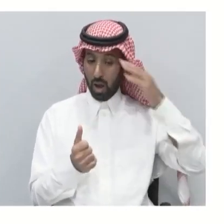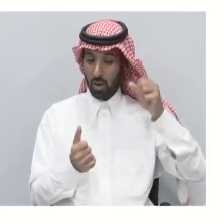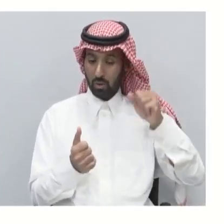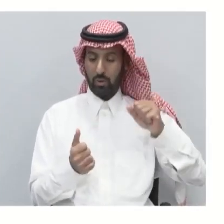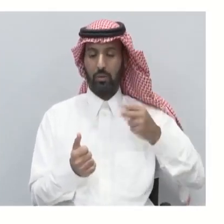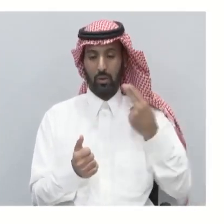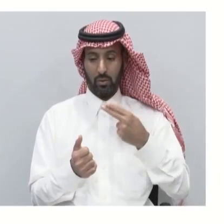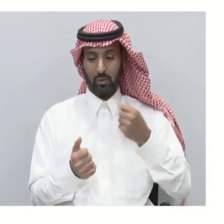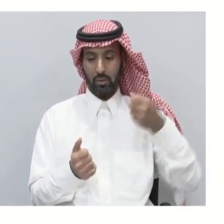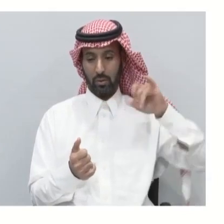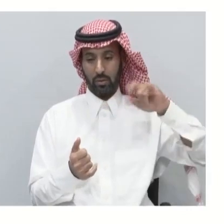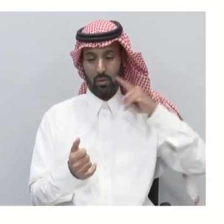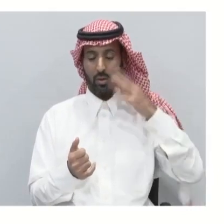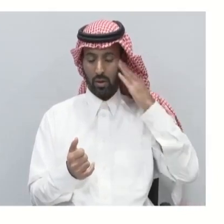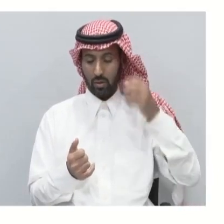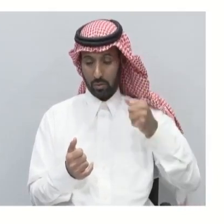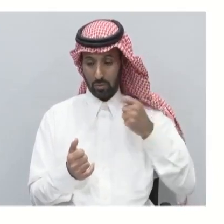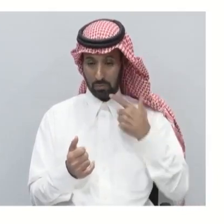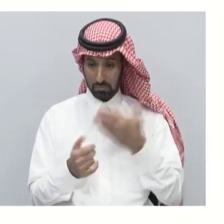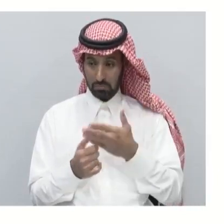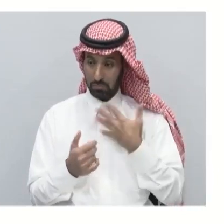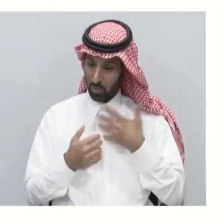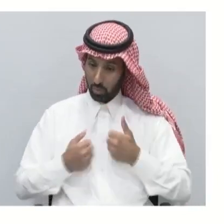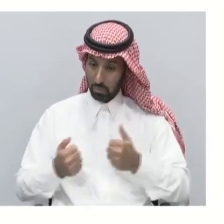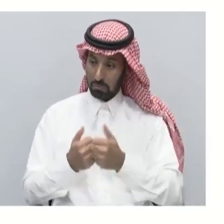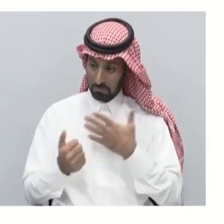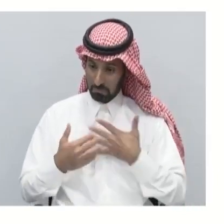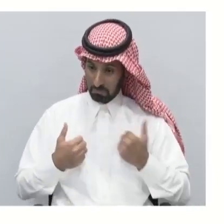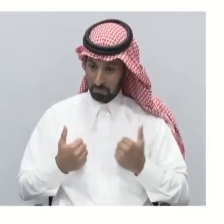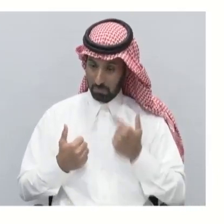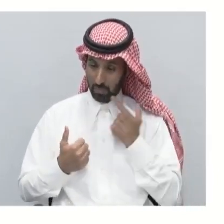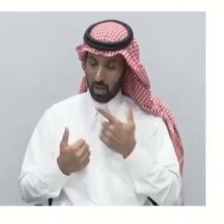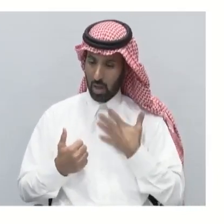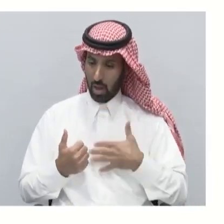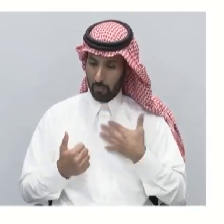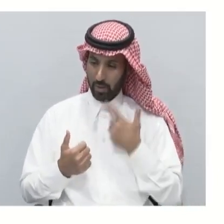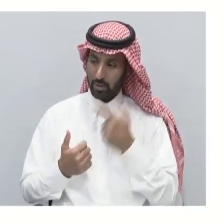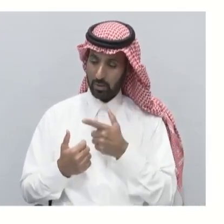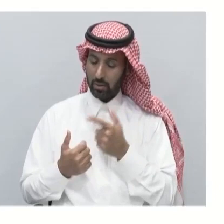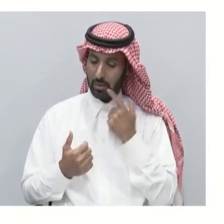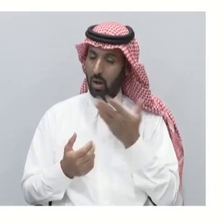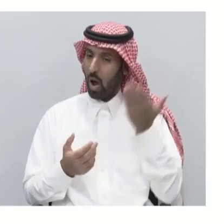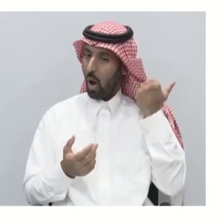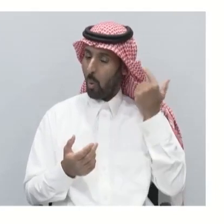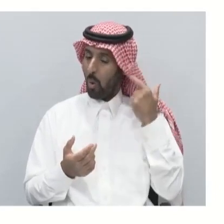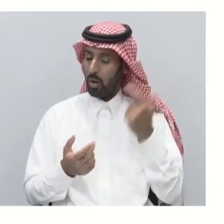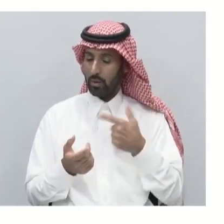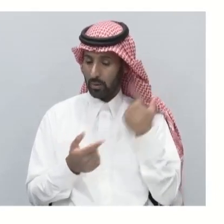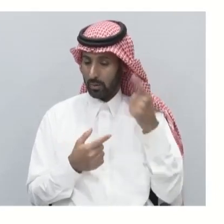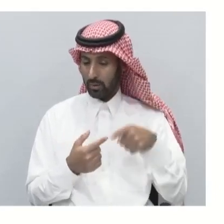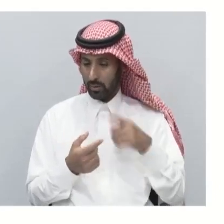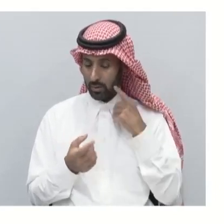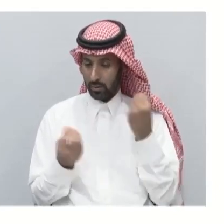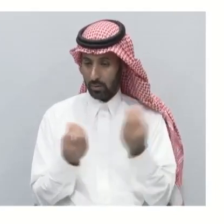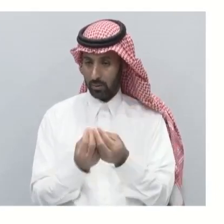And how is your family doing? I miss you and miss our old days